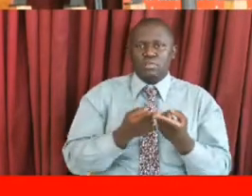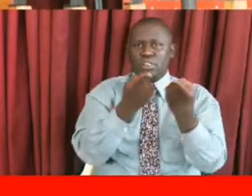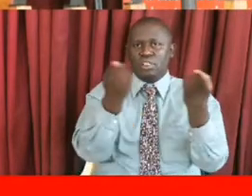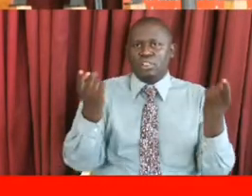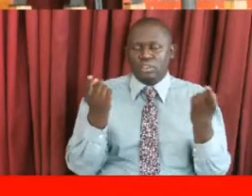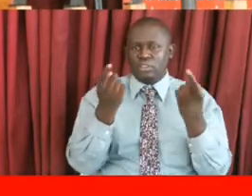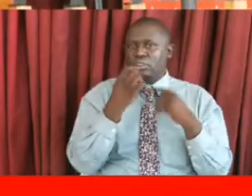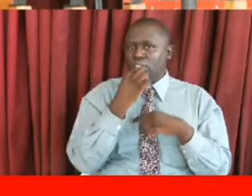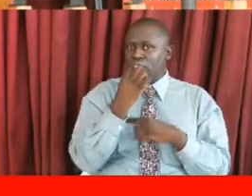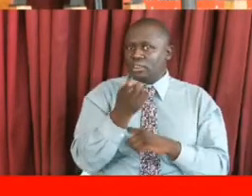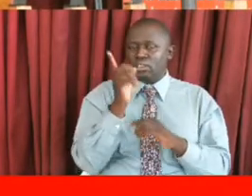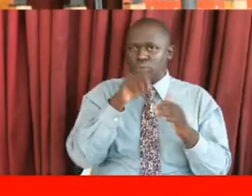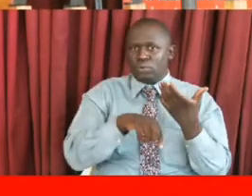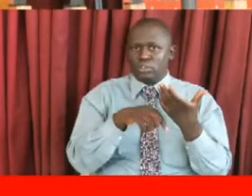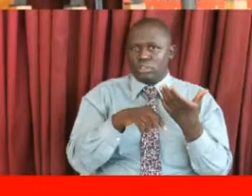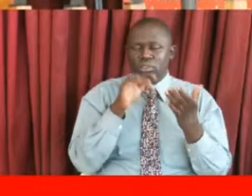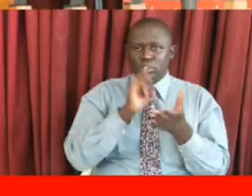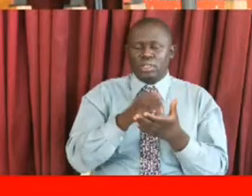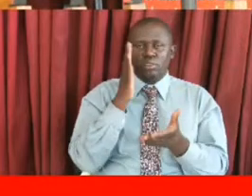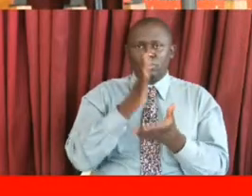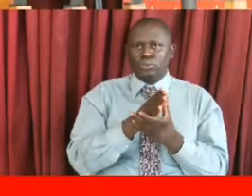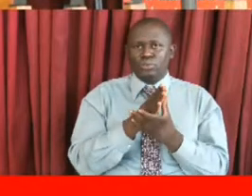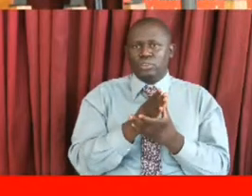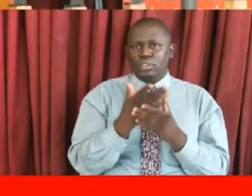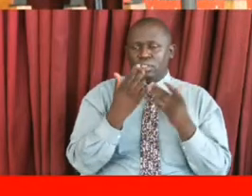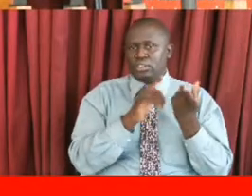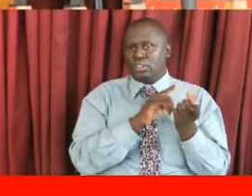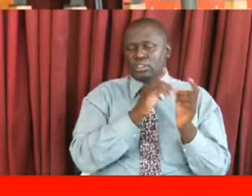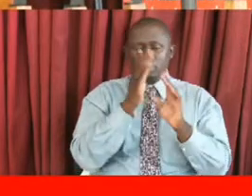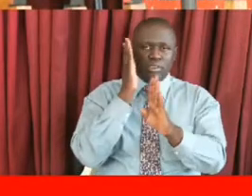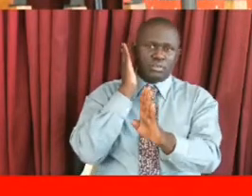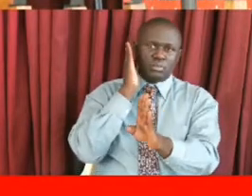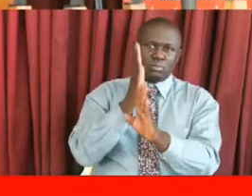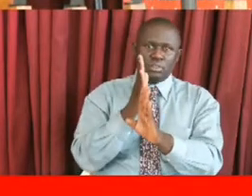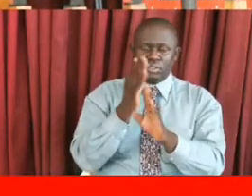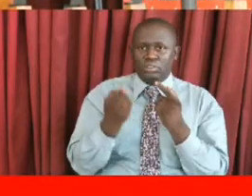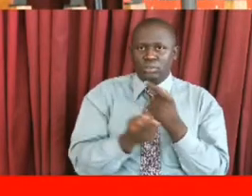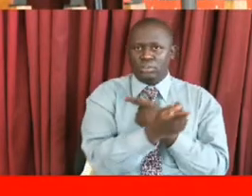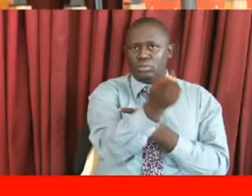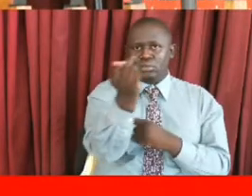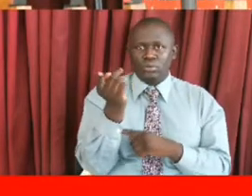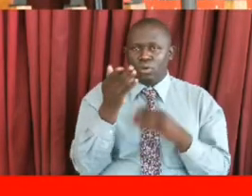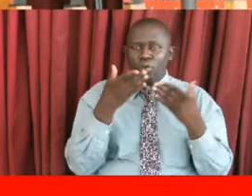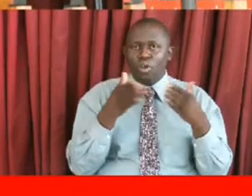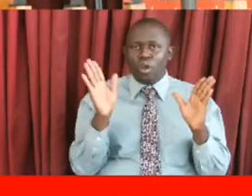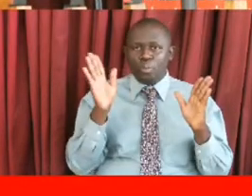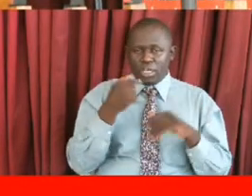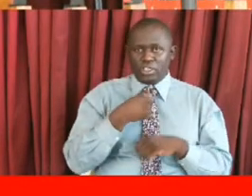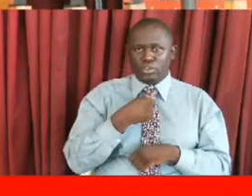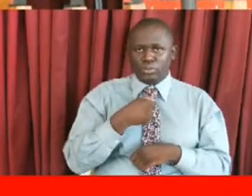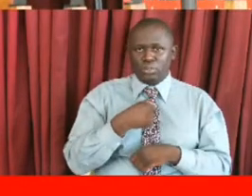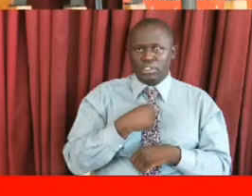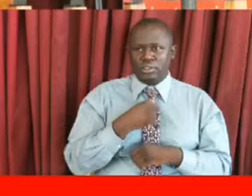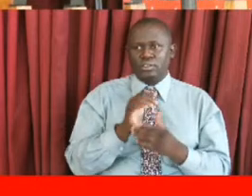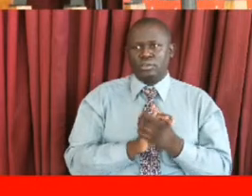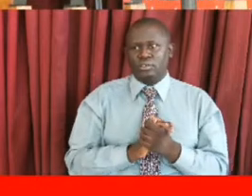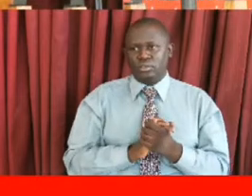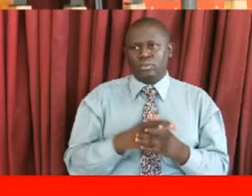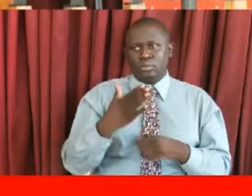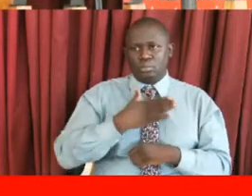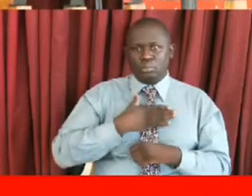saying is addressing you open to me